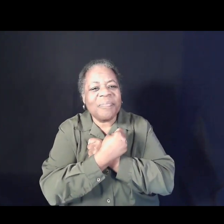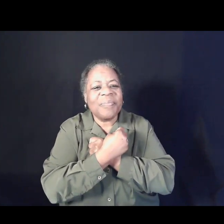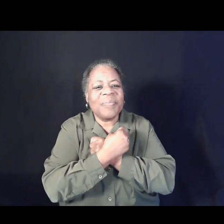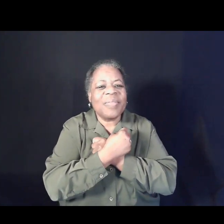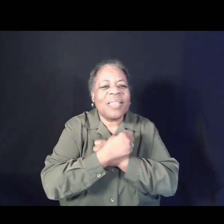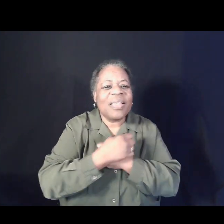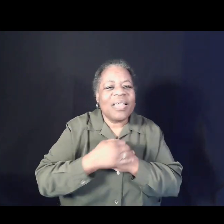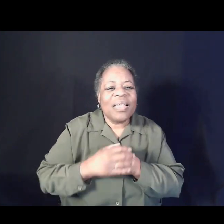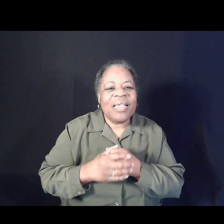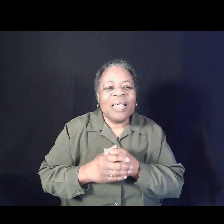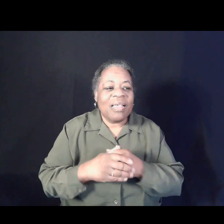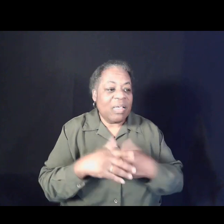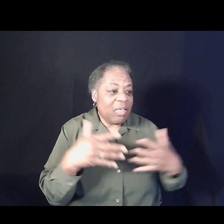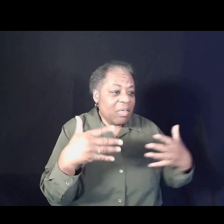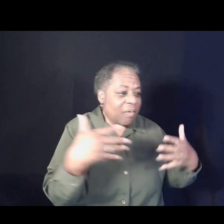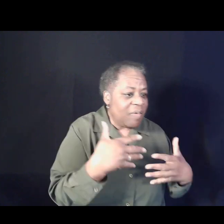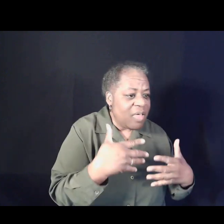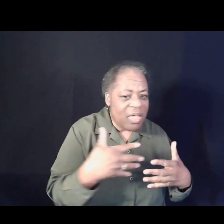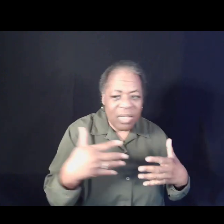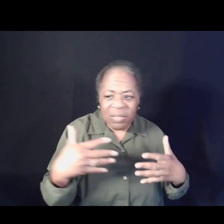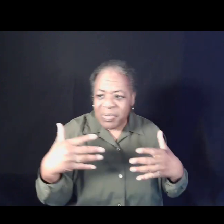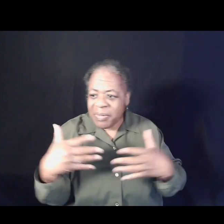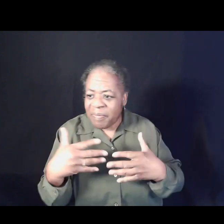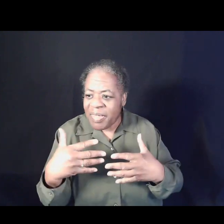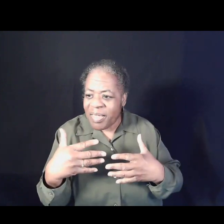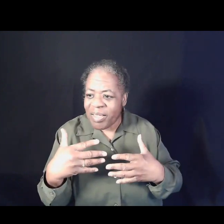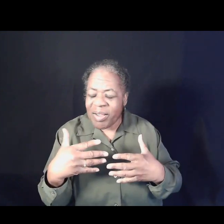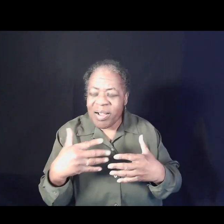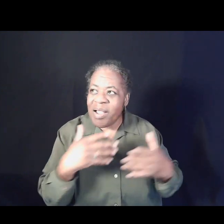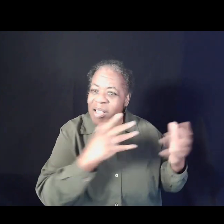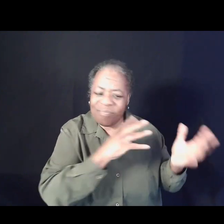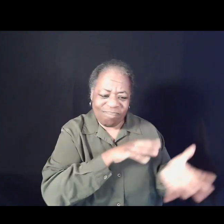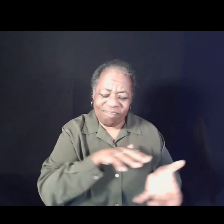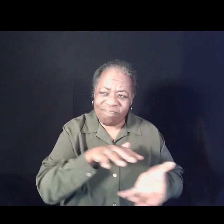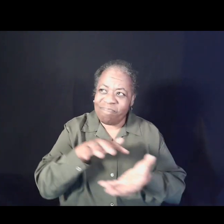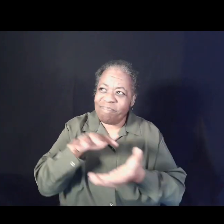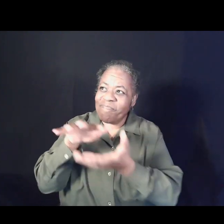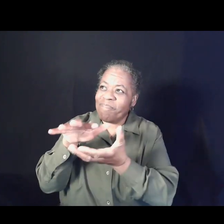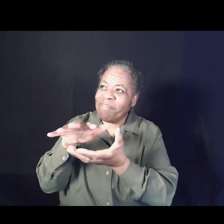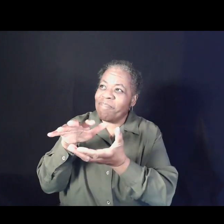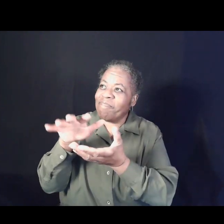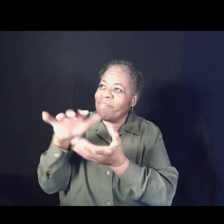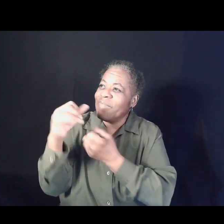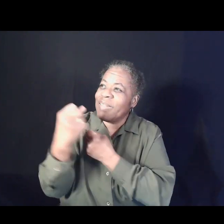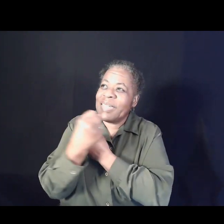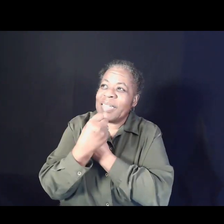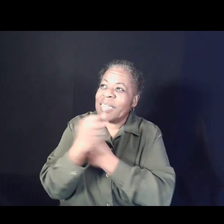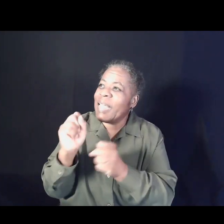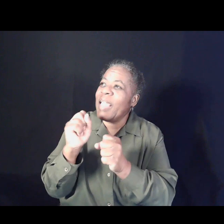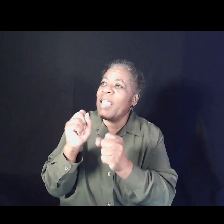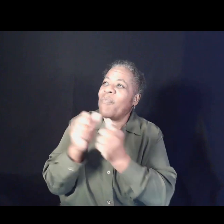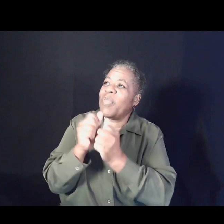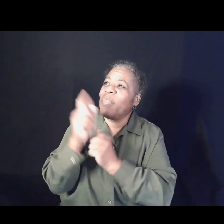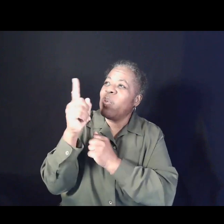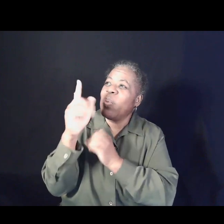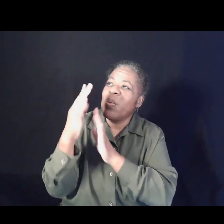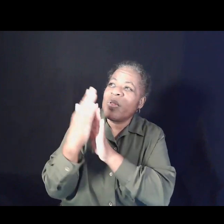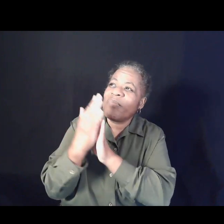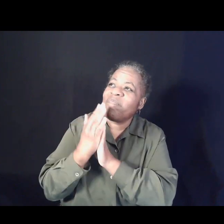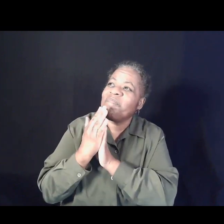There's nothing to fear now, for I am safe with you.